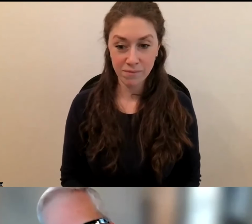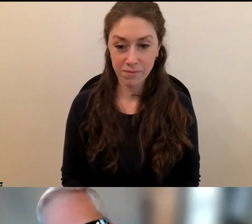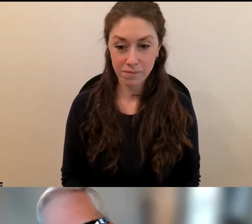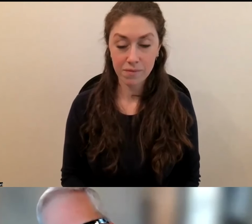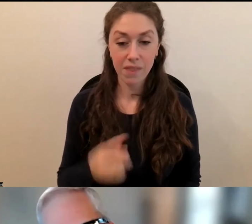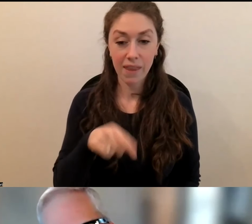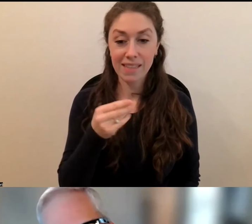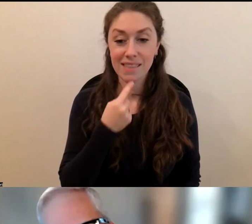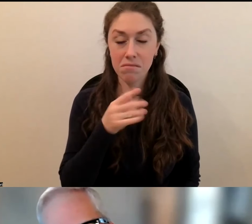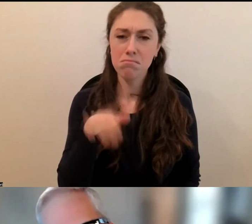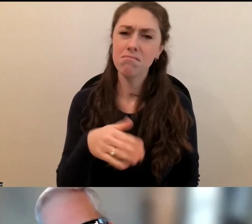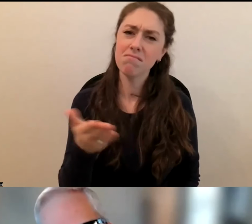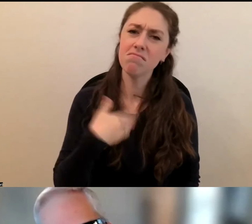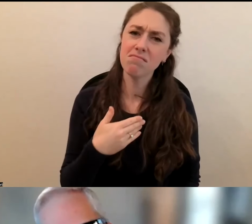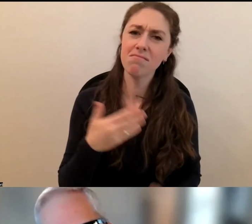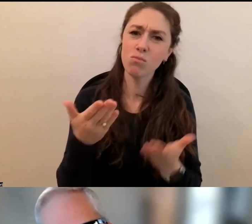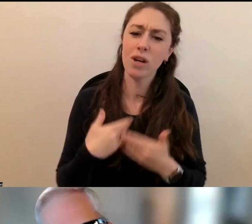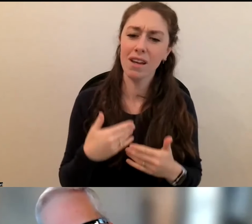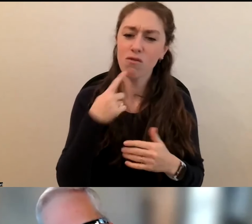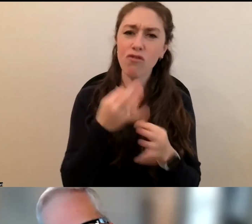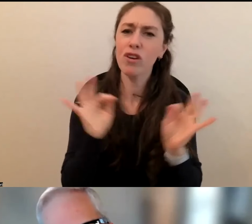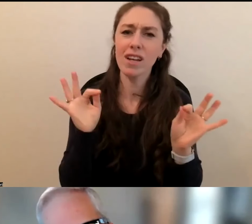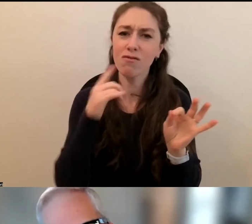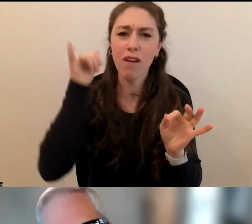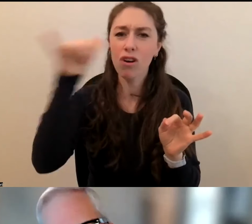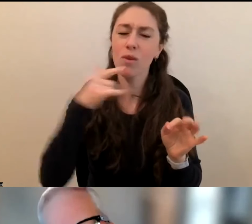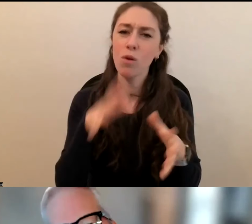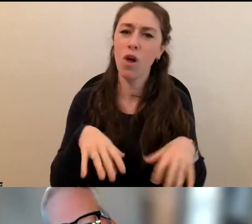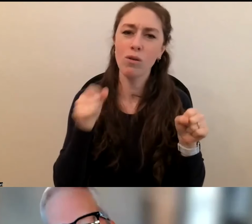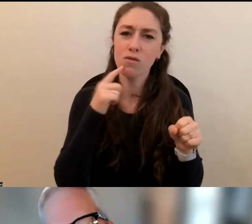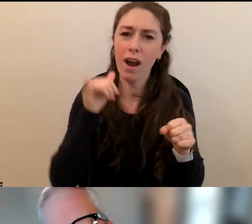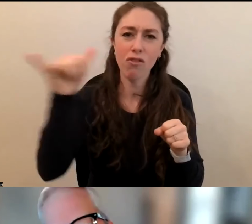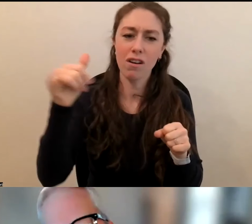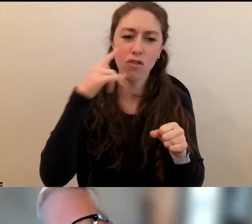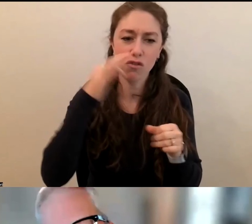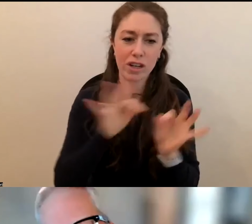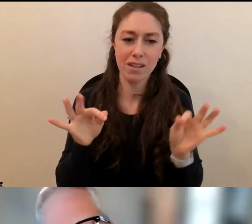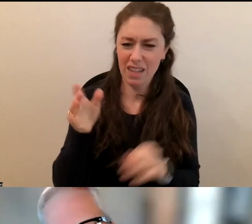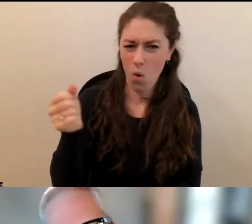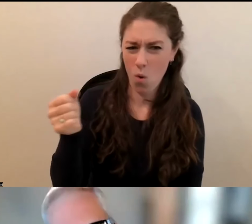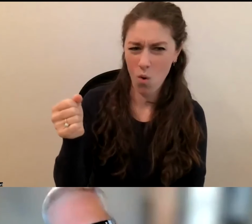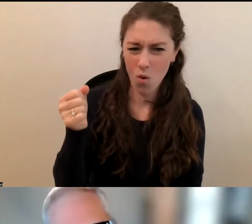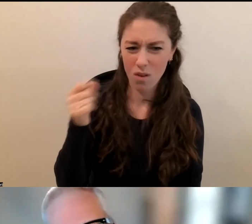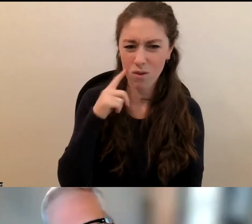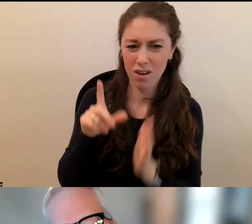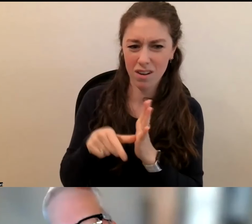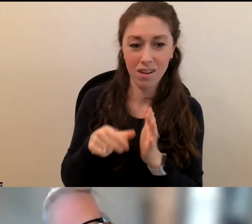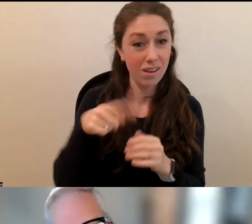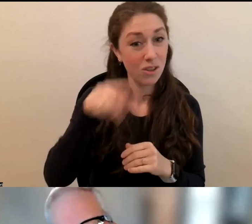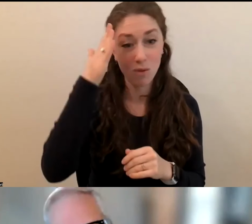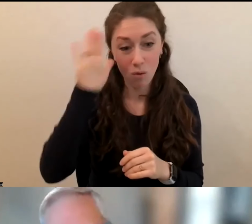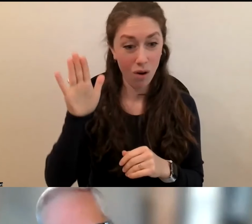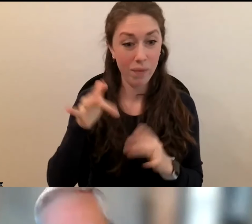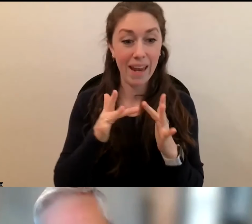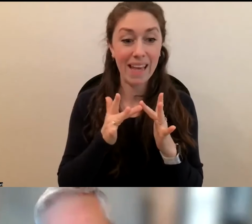saying, yeah, sure, bring it on for free forever. We'll host it for free forever. So stop for a moment. And for those people who are not familiar with the